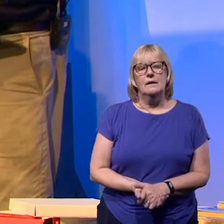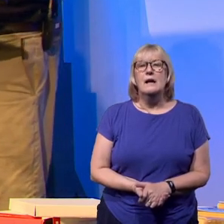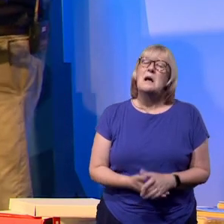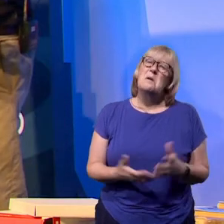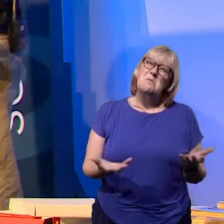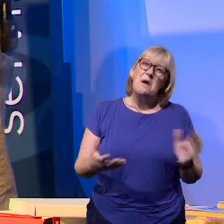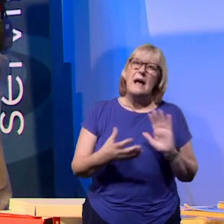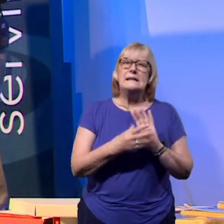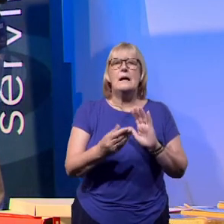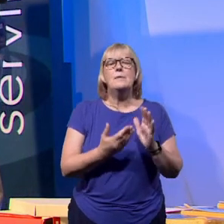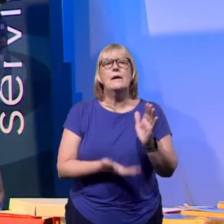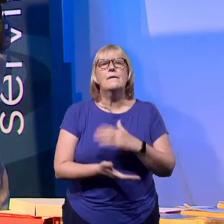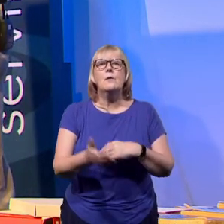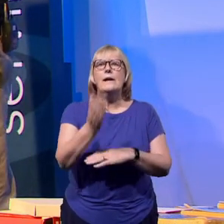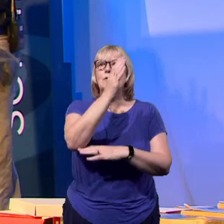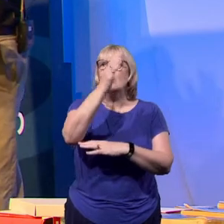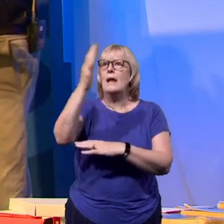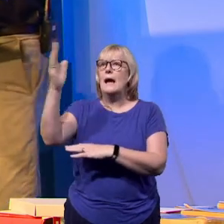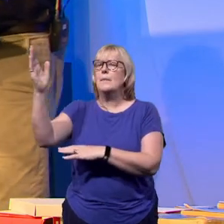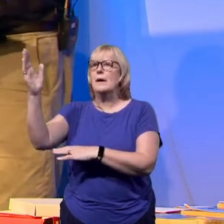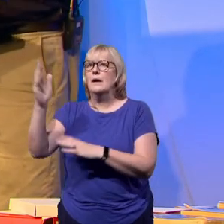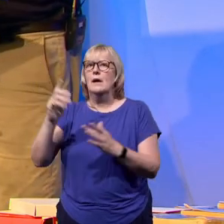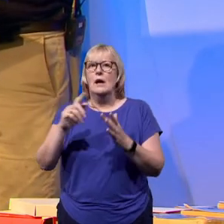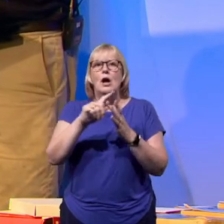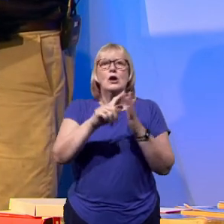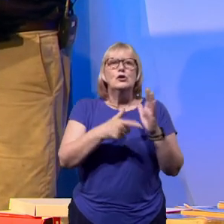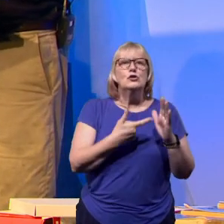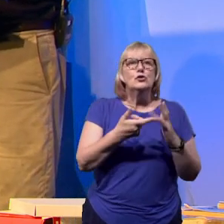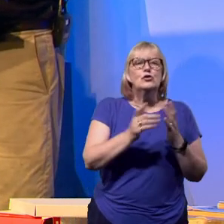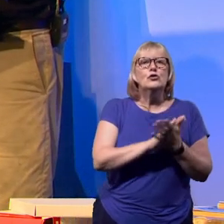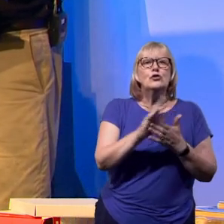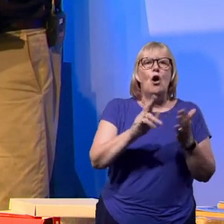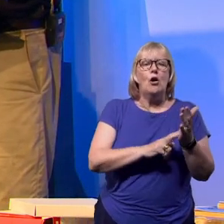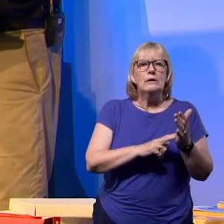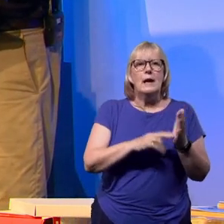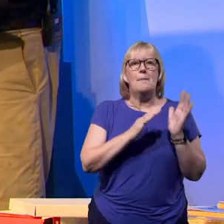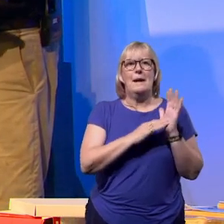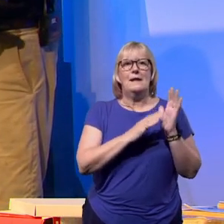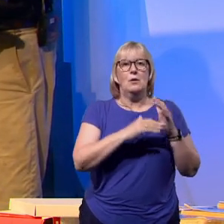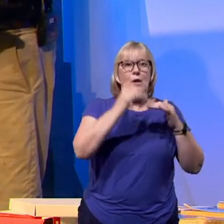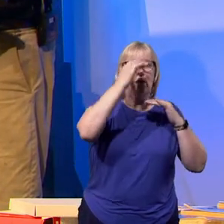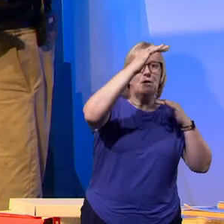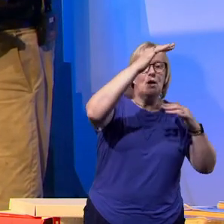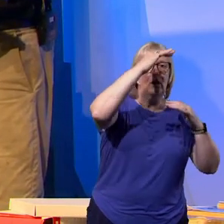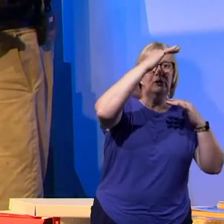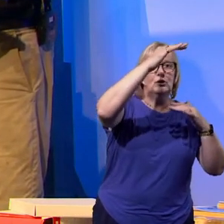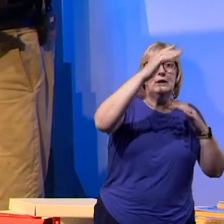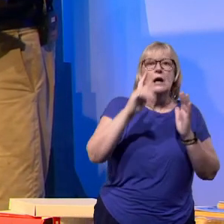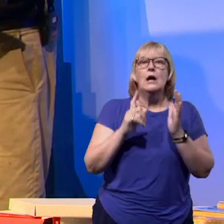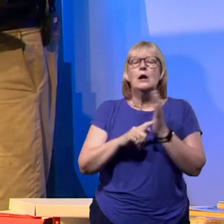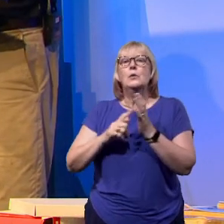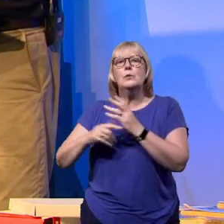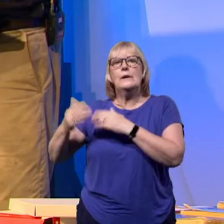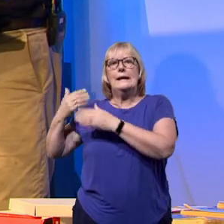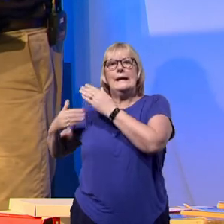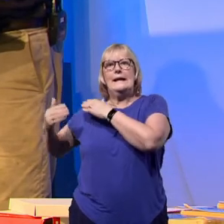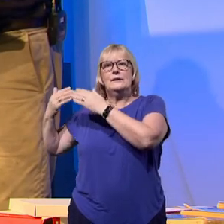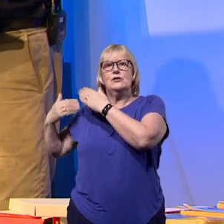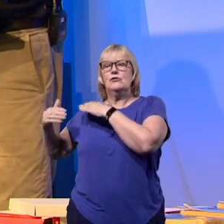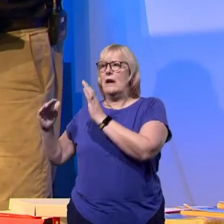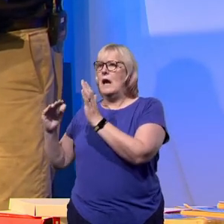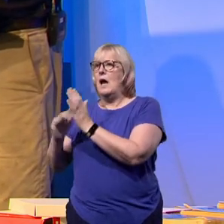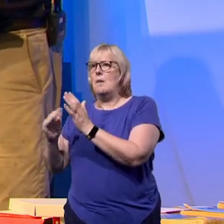library, John and Matthew would be in theology, Luke would be in history, and Mark would be in the racy novel. It's just